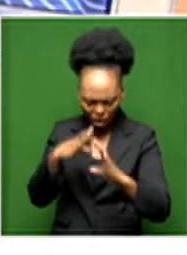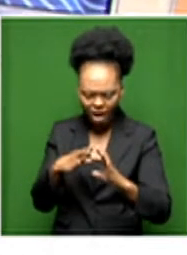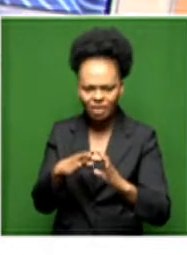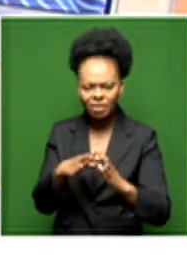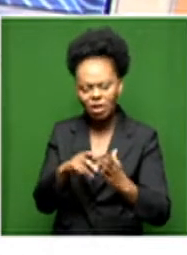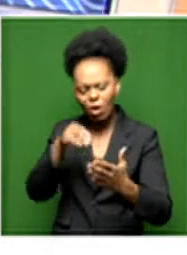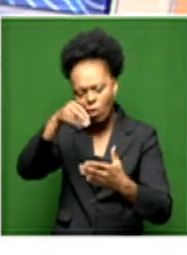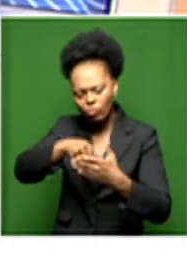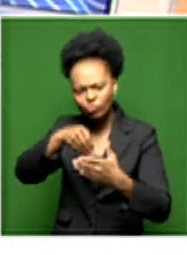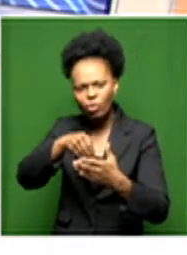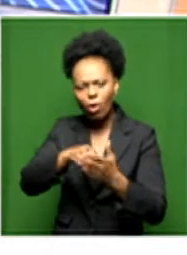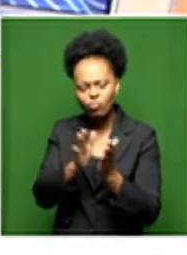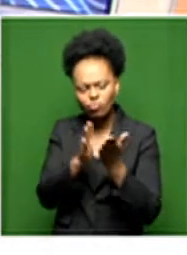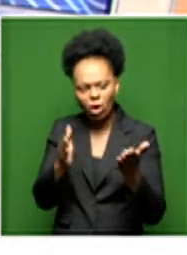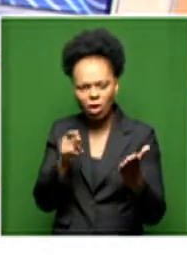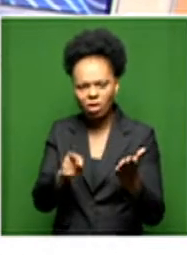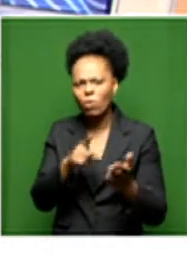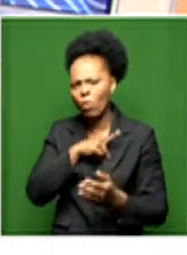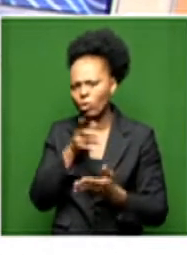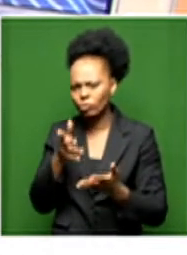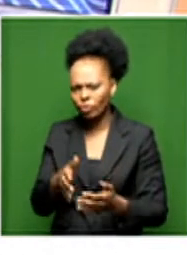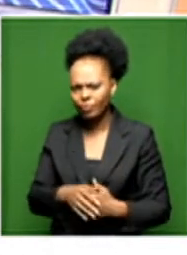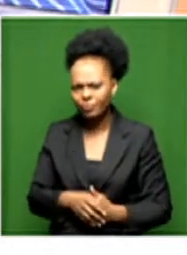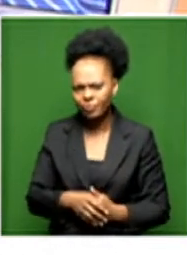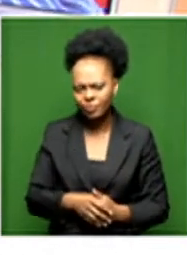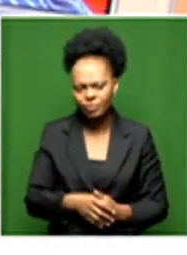text. Why is this the case, though?